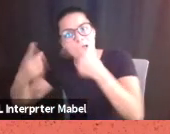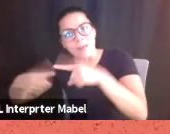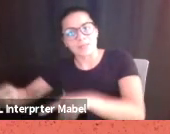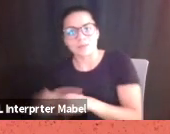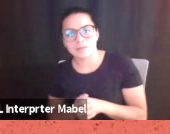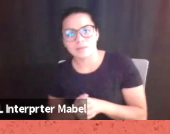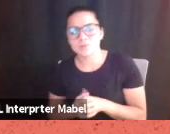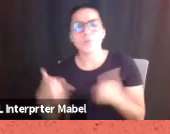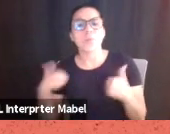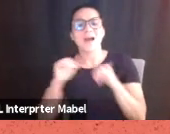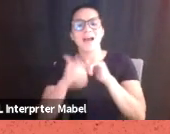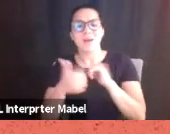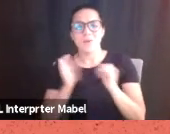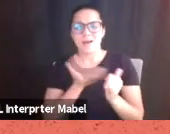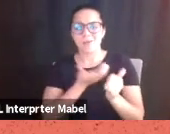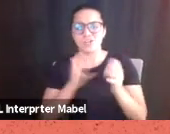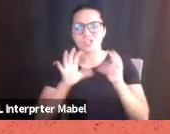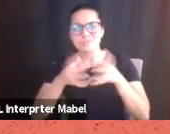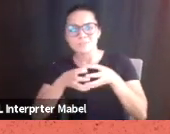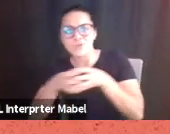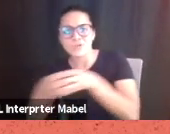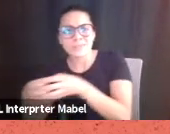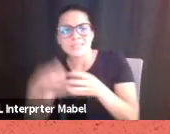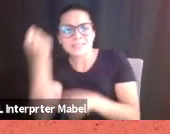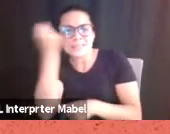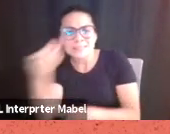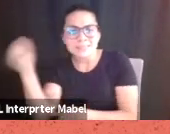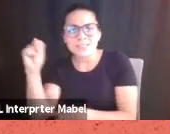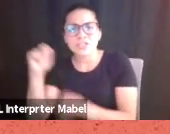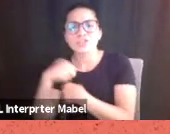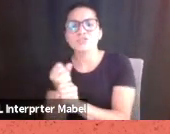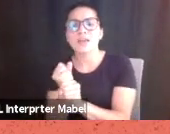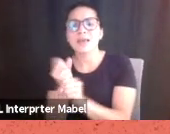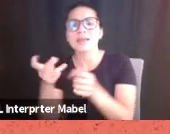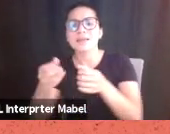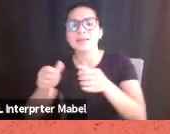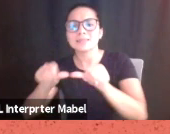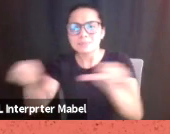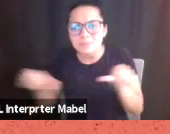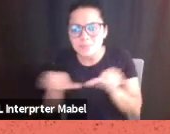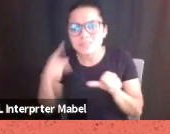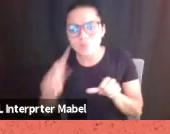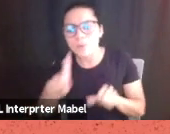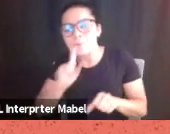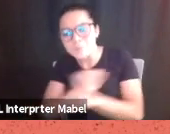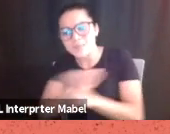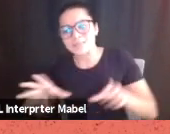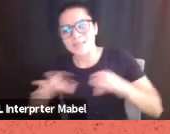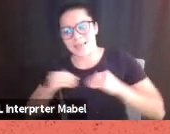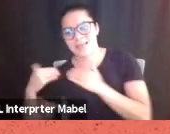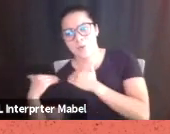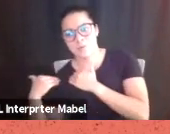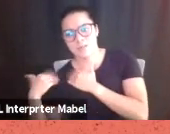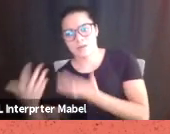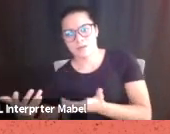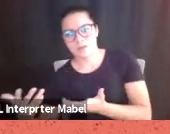front lines, create avenues for true transformation and accountability? So I think, you